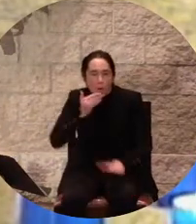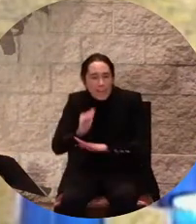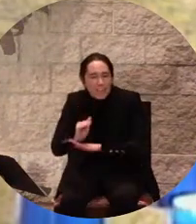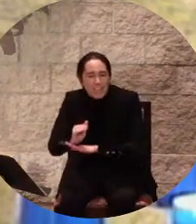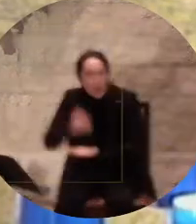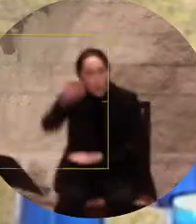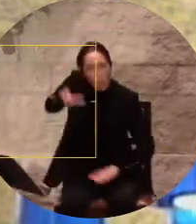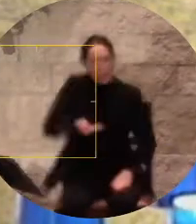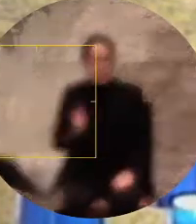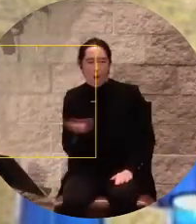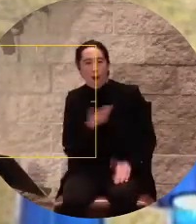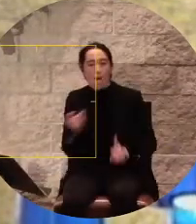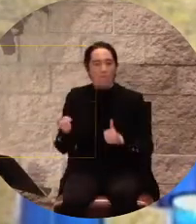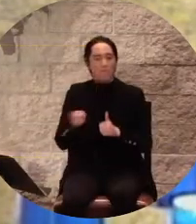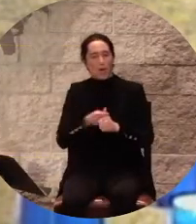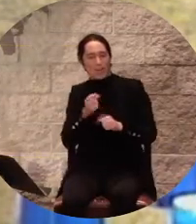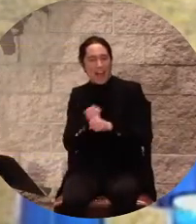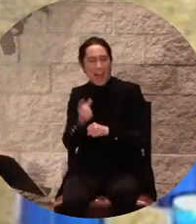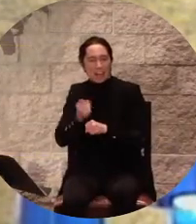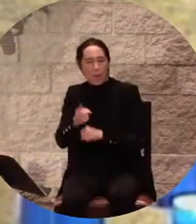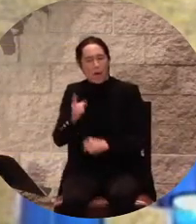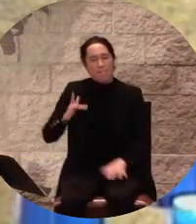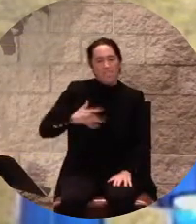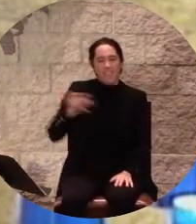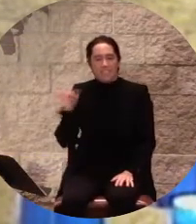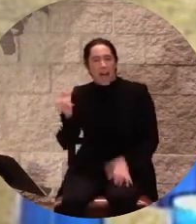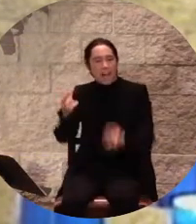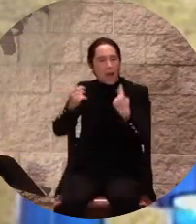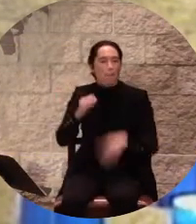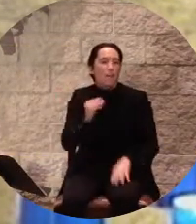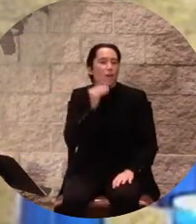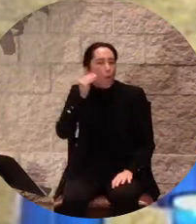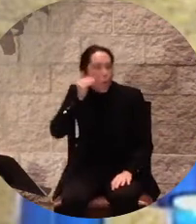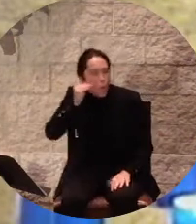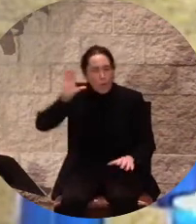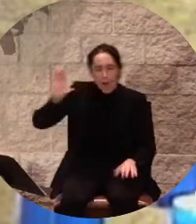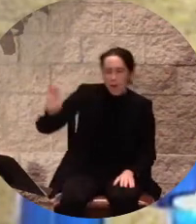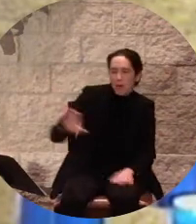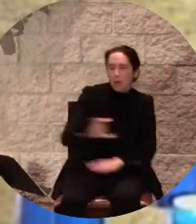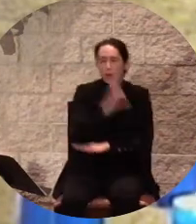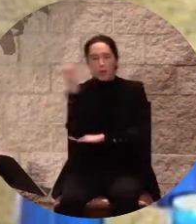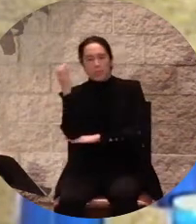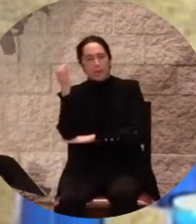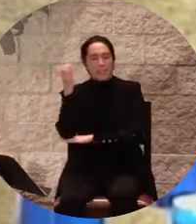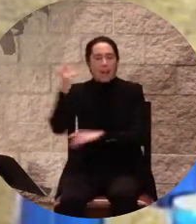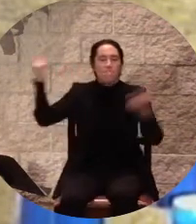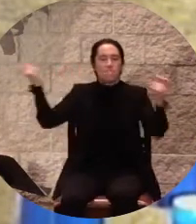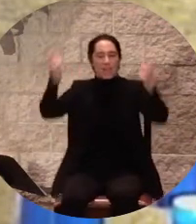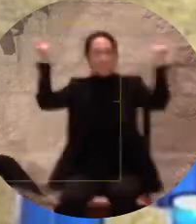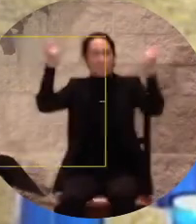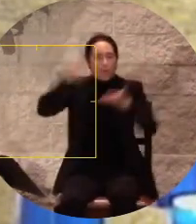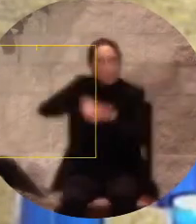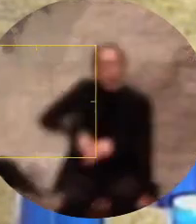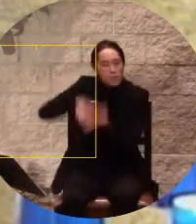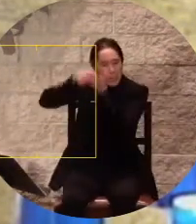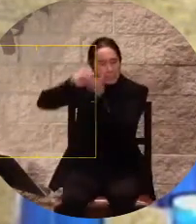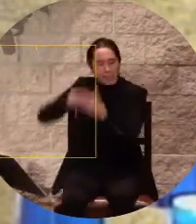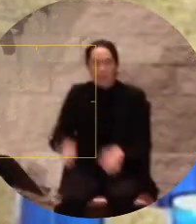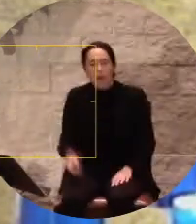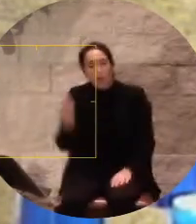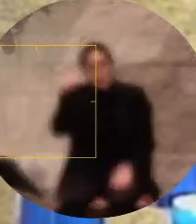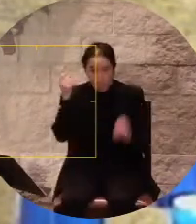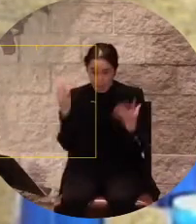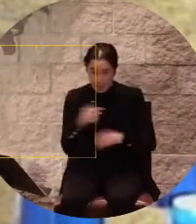Welcome to our first annual Feels Like Coming Home Christmas Festival fundraiser. For many of us, going home is